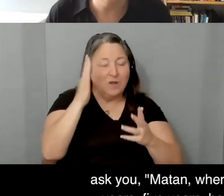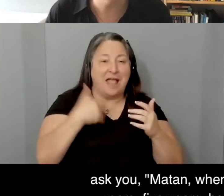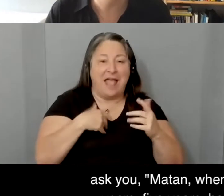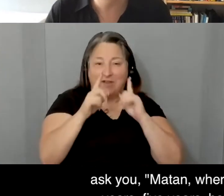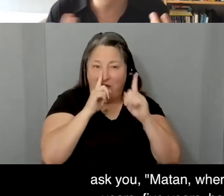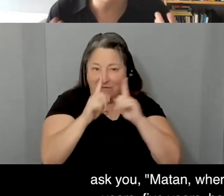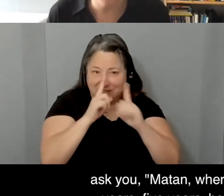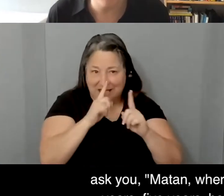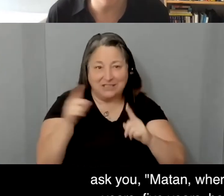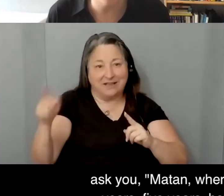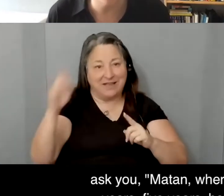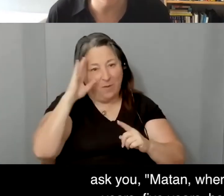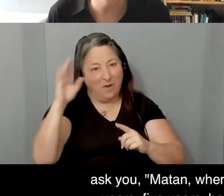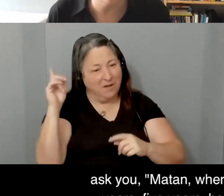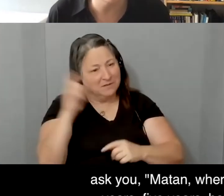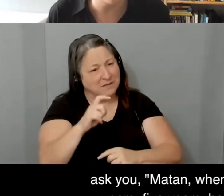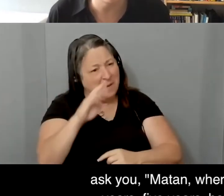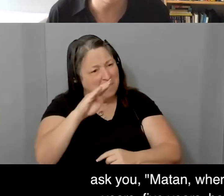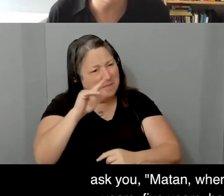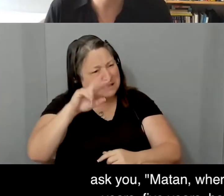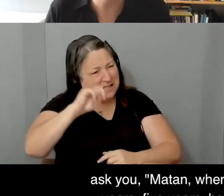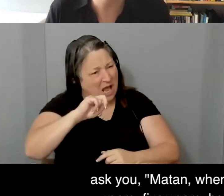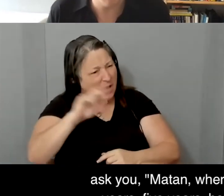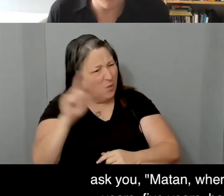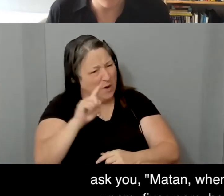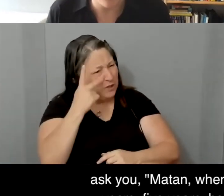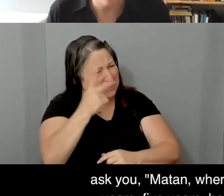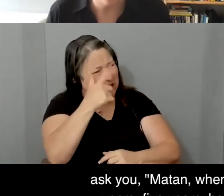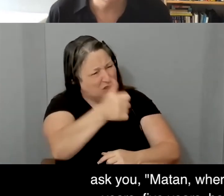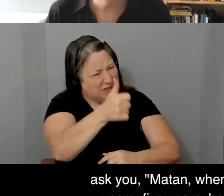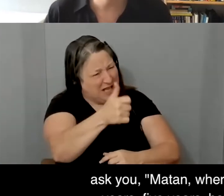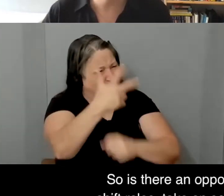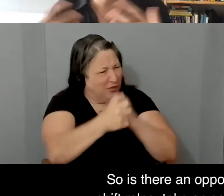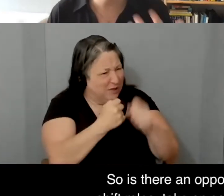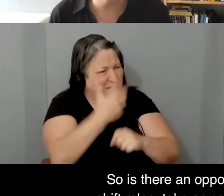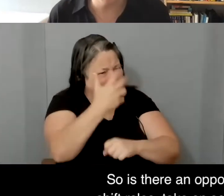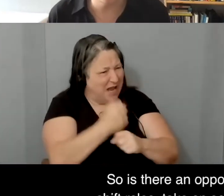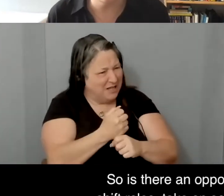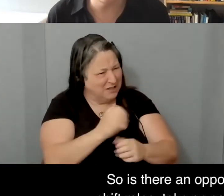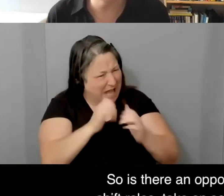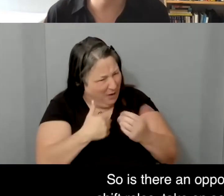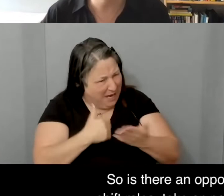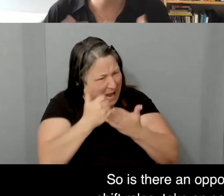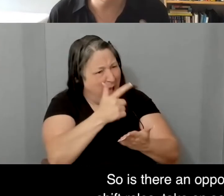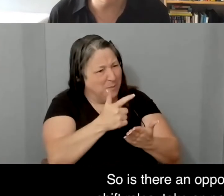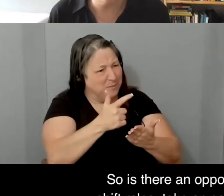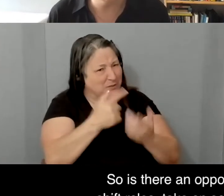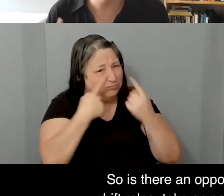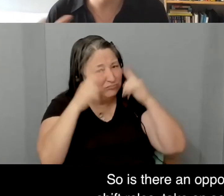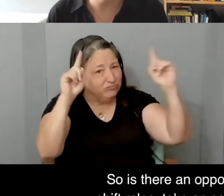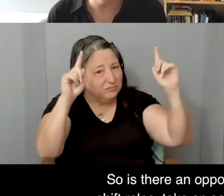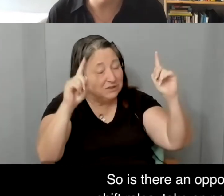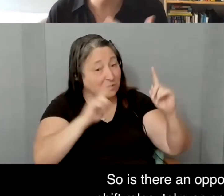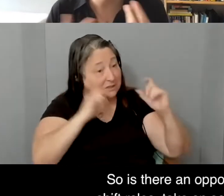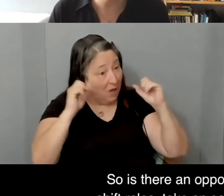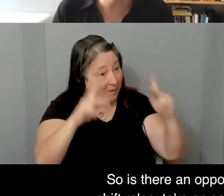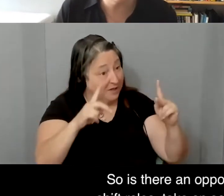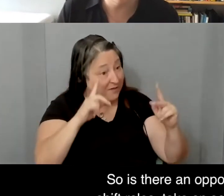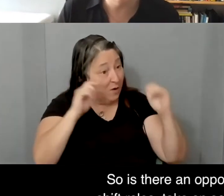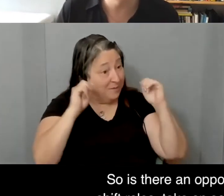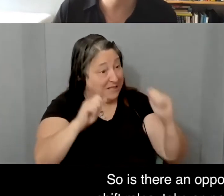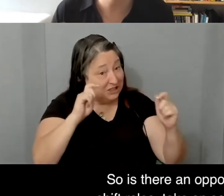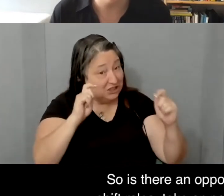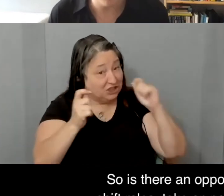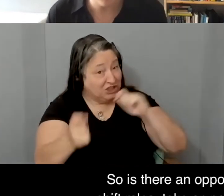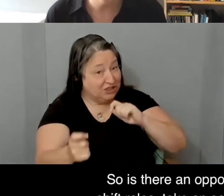going to ask you, Matan, where do you see yourself in 3 years, 5 years? How can I help you get there? So is there an opportunity for you to potentially shift roles, take